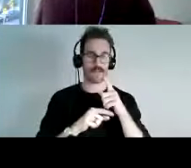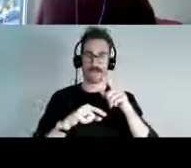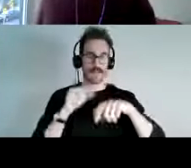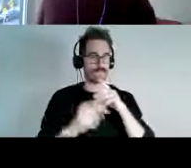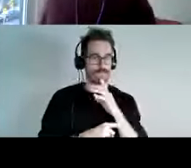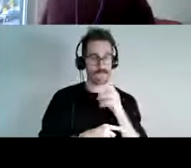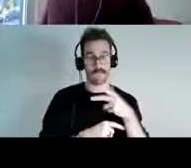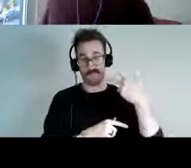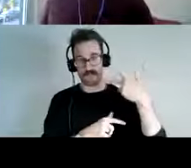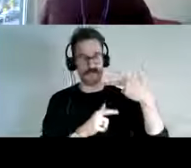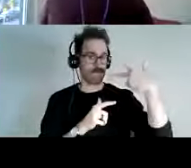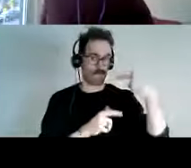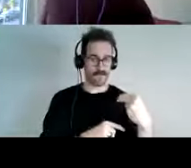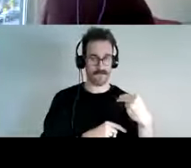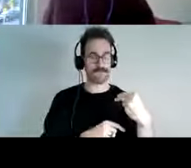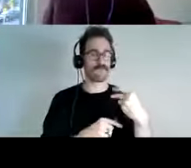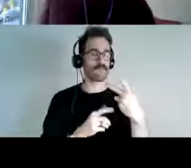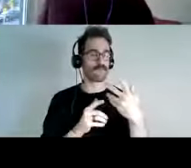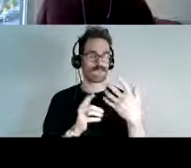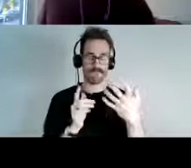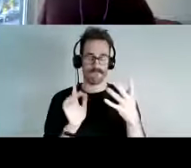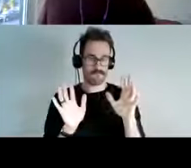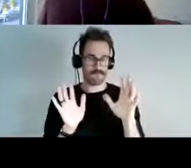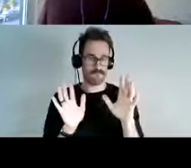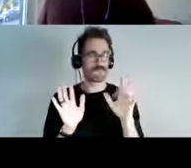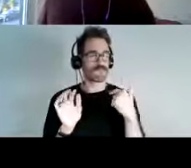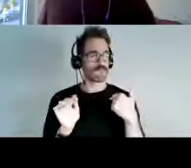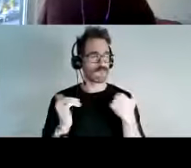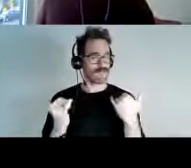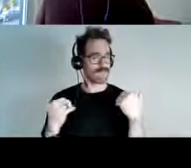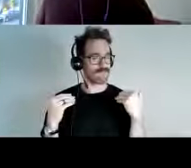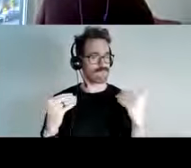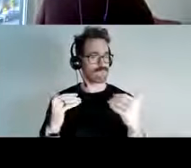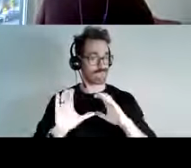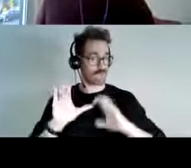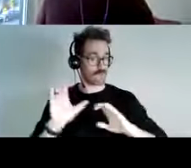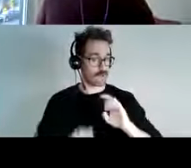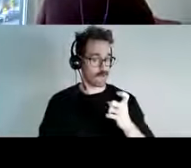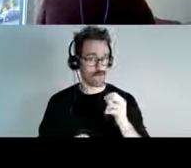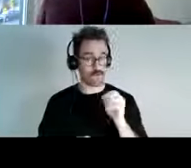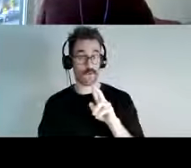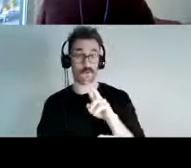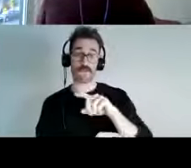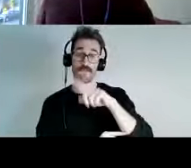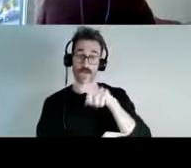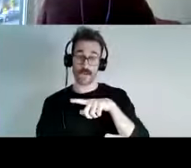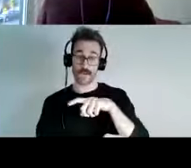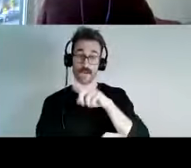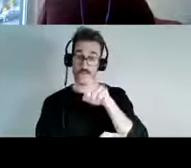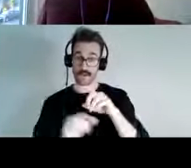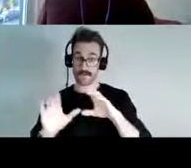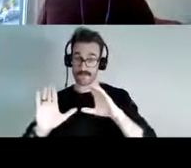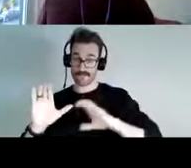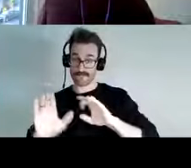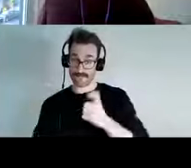video or be able to talk. That's why we encourage you to put your questions in the question box. This is being recorded and will be